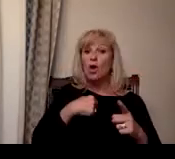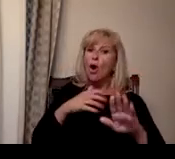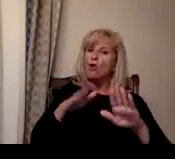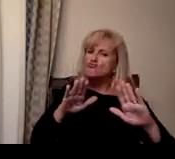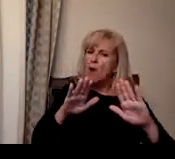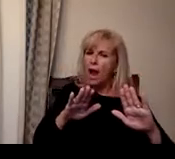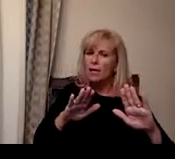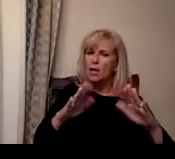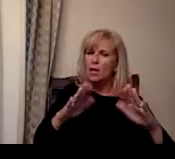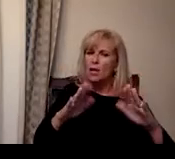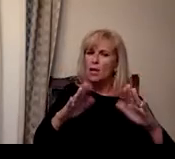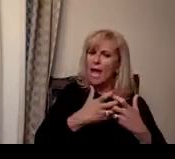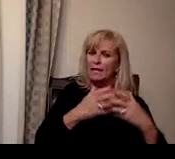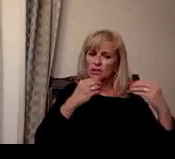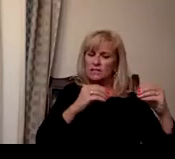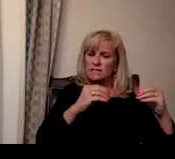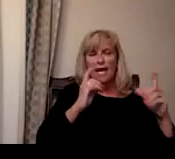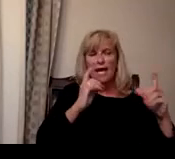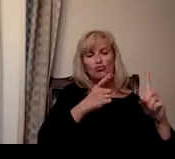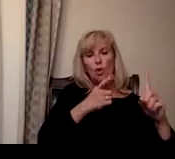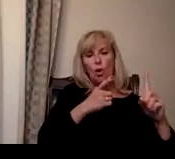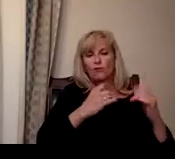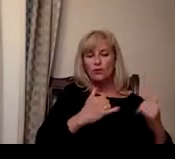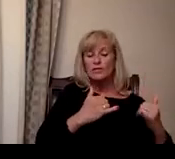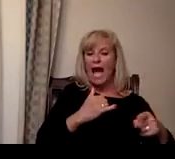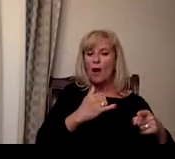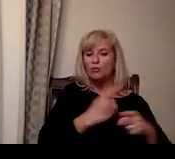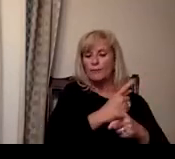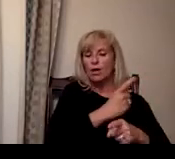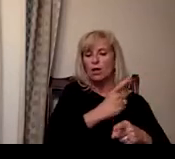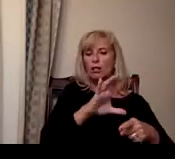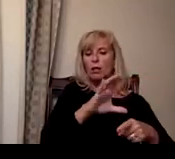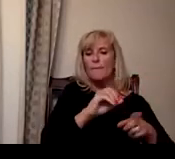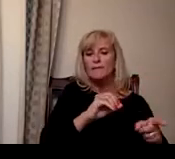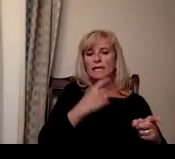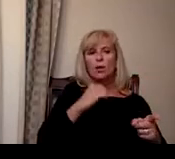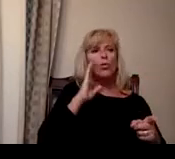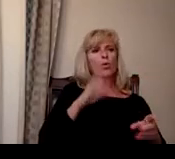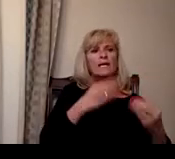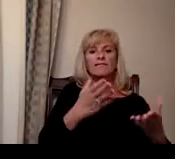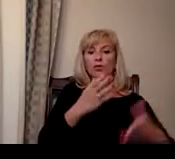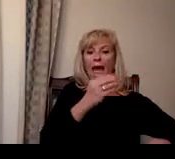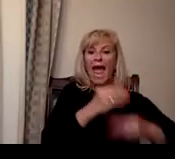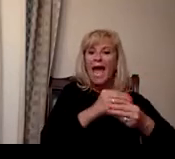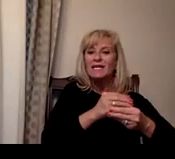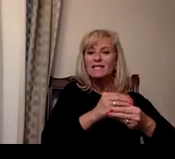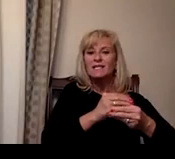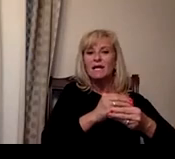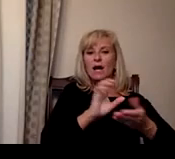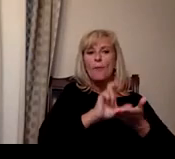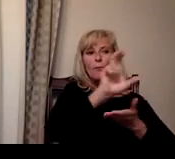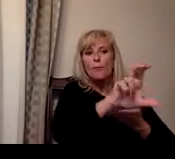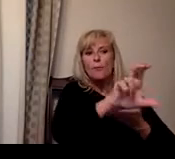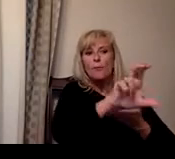only are we going to pay you what we've said we were going to pay you for those, we're going to give you an additional bonus just for hitting those. That's what a rank advancement bonus